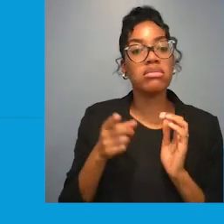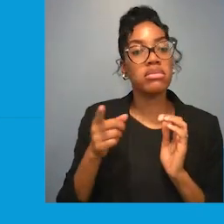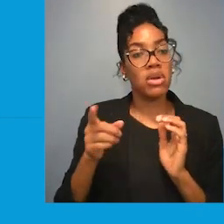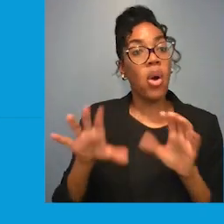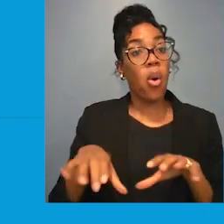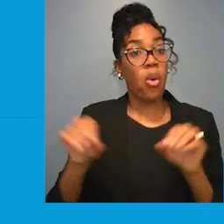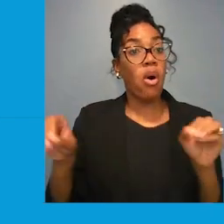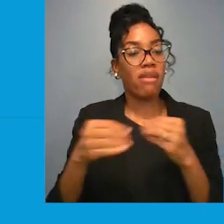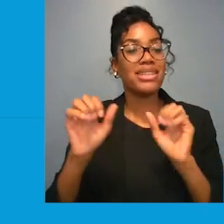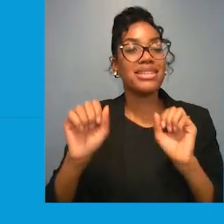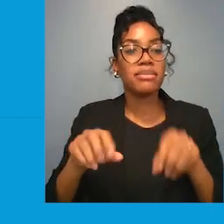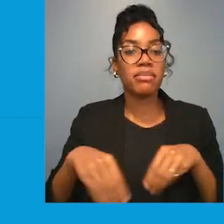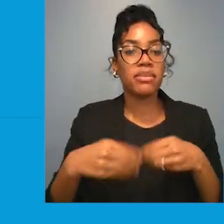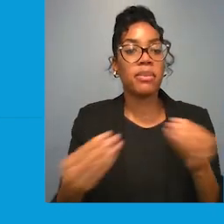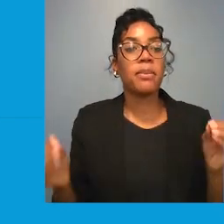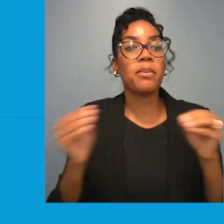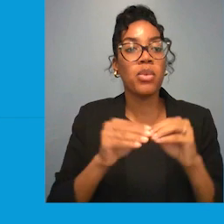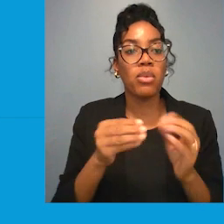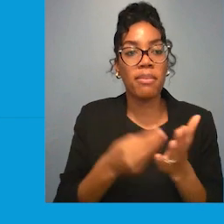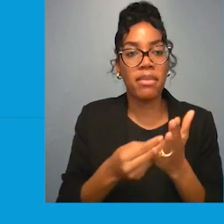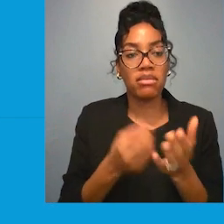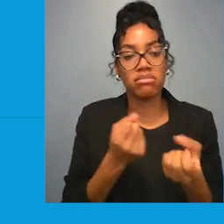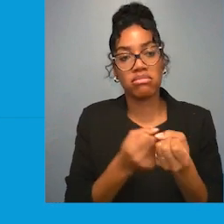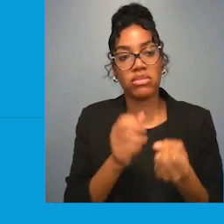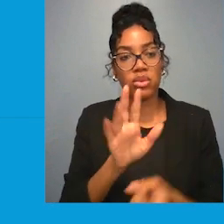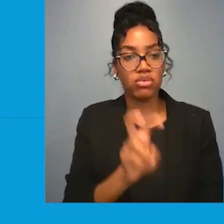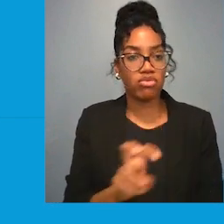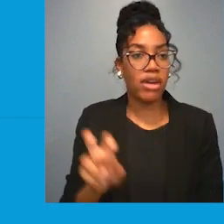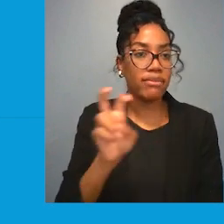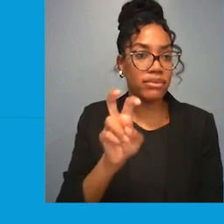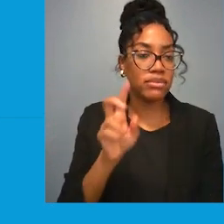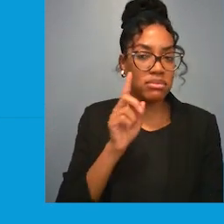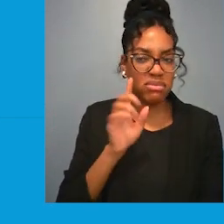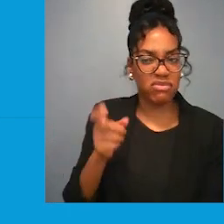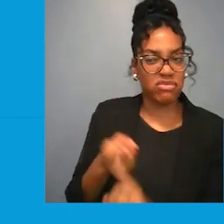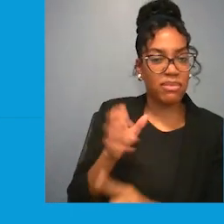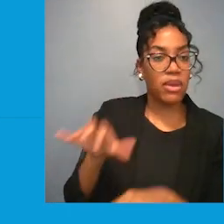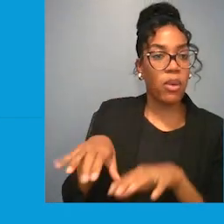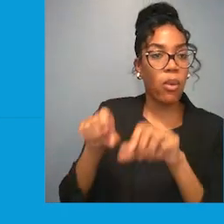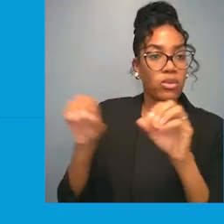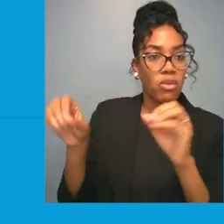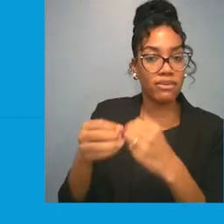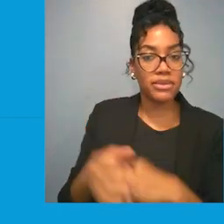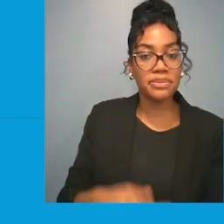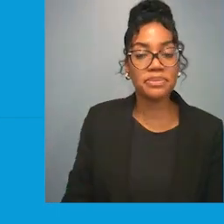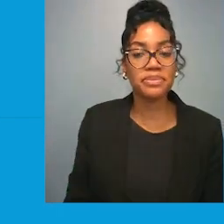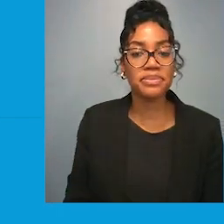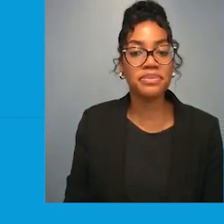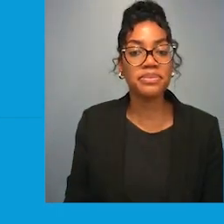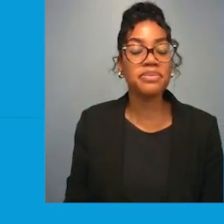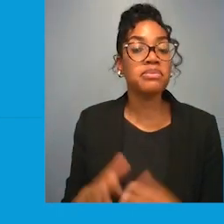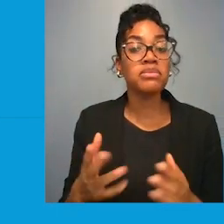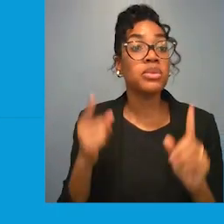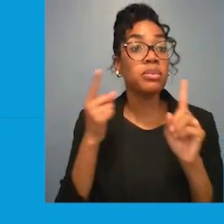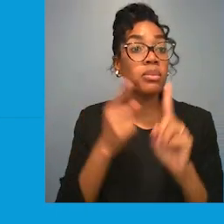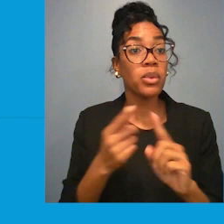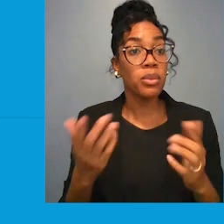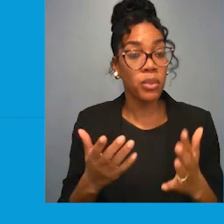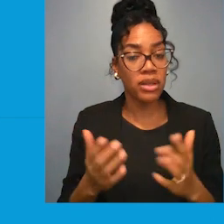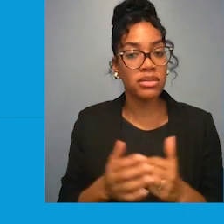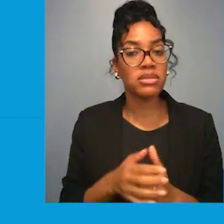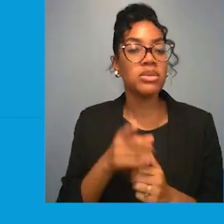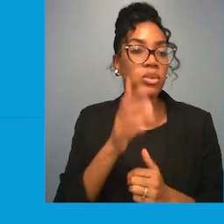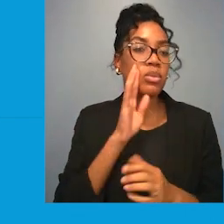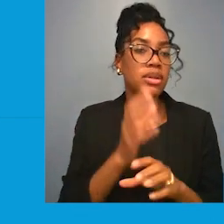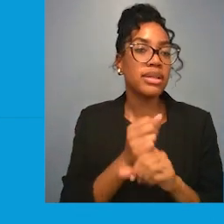to support travel for their host office. So again, the main points are that you will get a